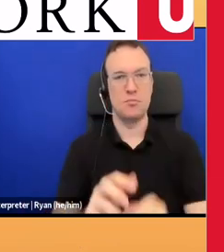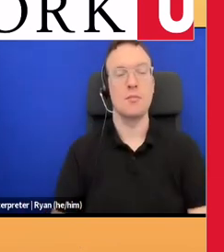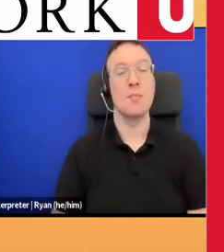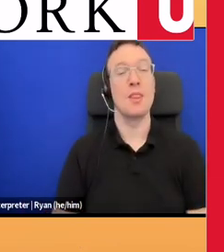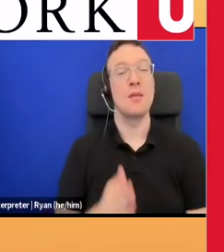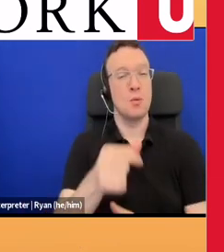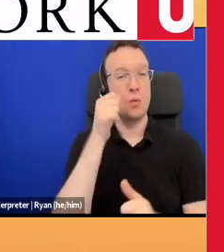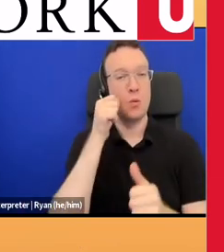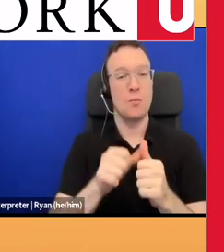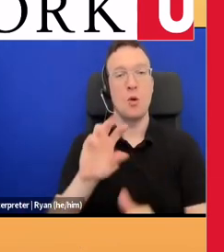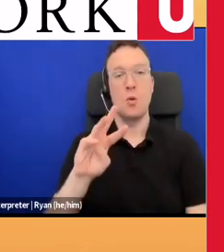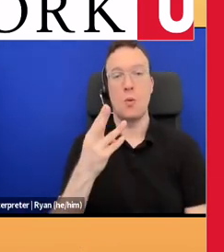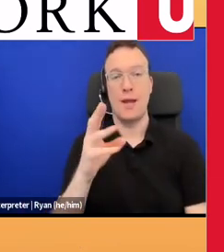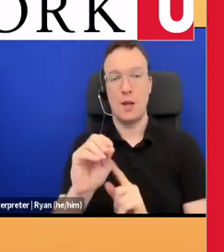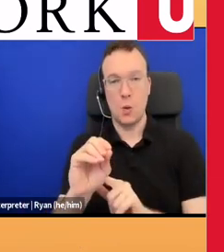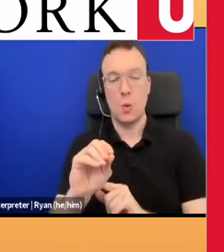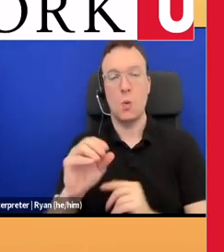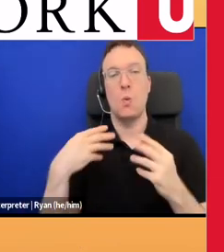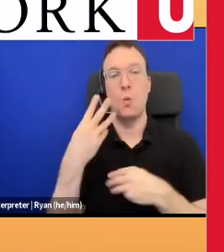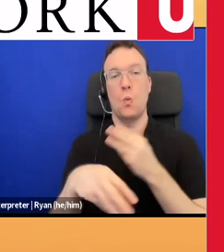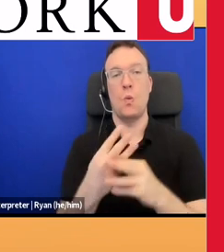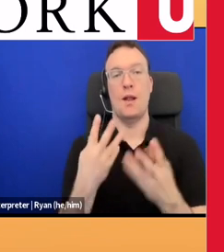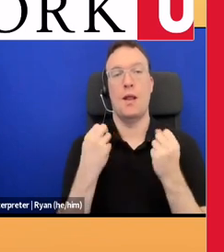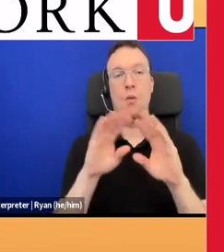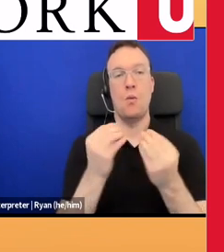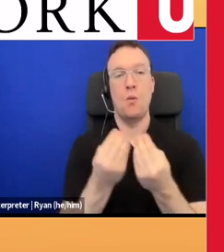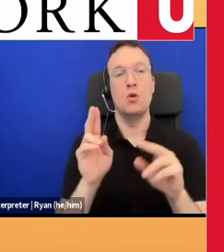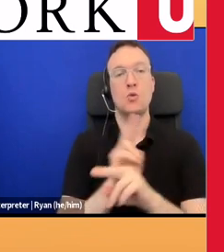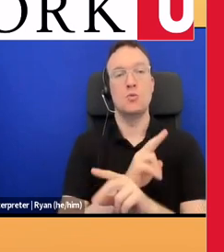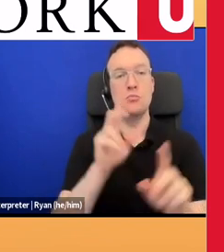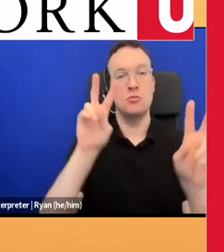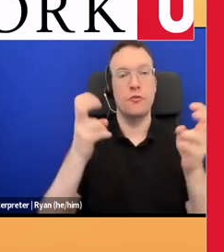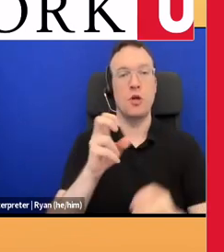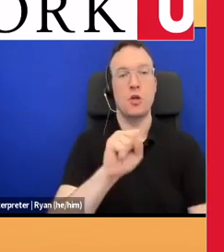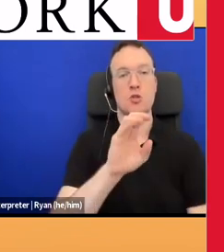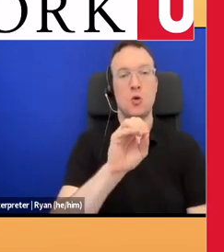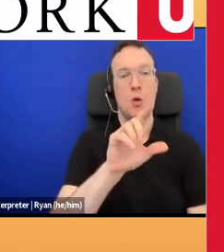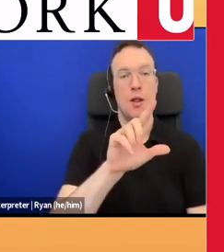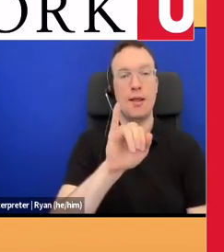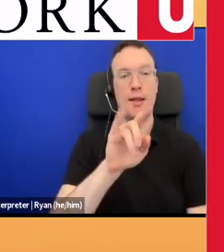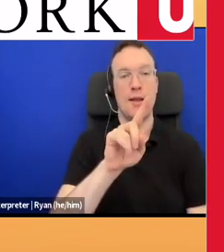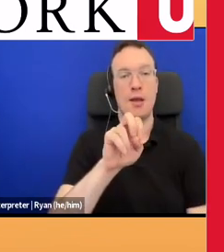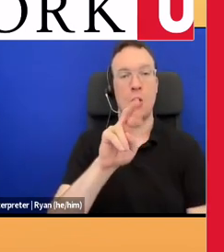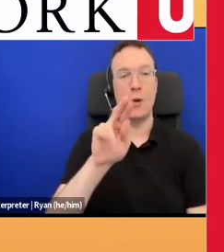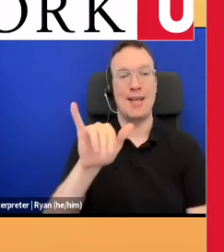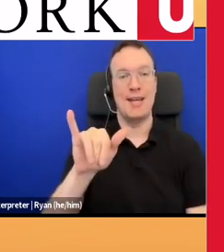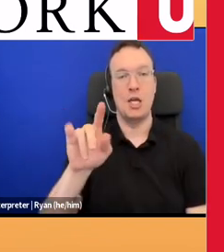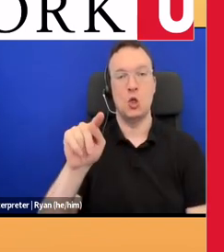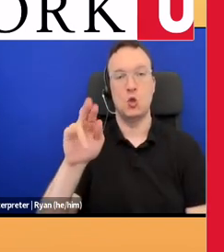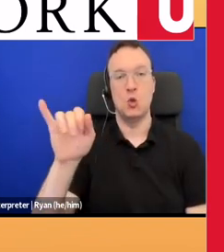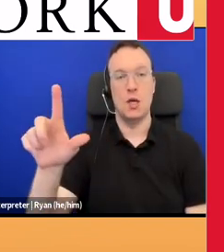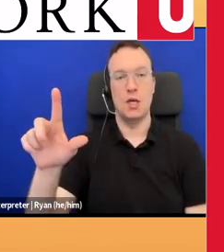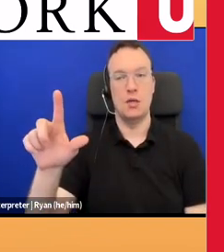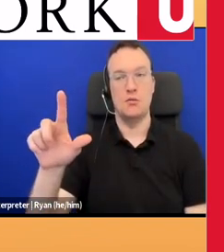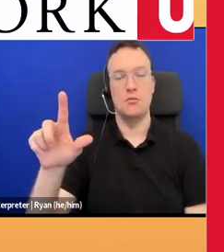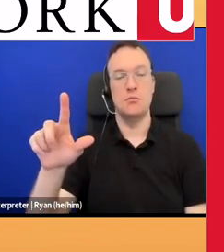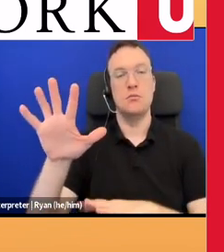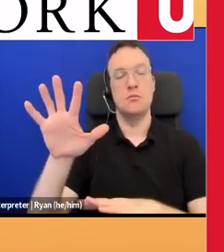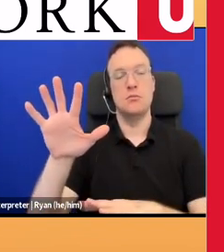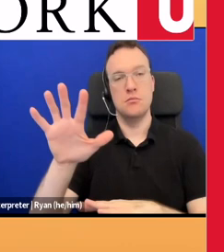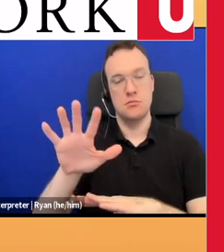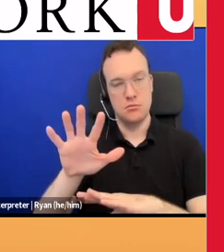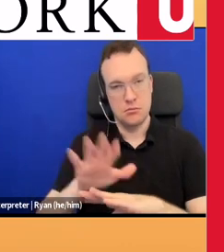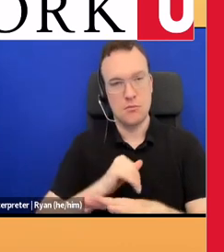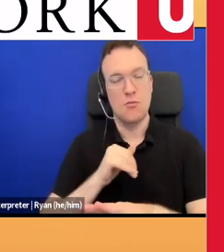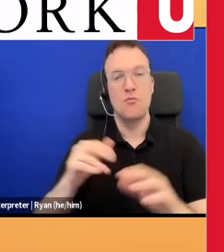Health Organization used the phrase solidarity trial, is an example, an illustration, to call its efforts to bring together